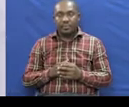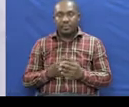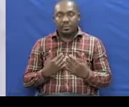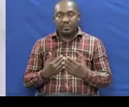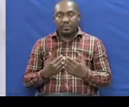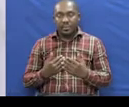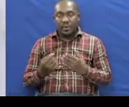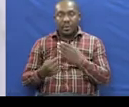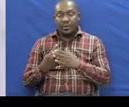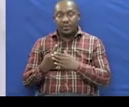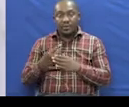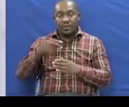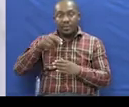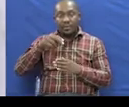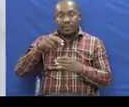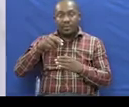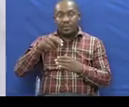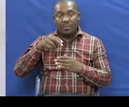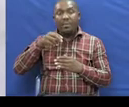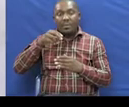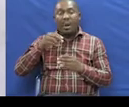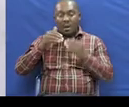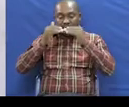Then from nickel, there is copper.